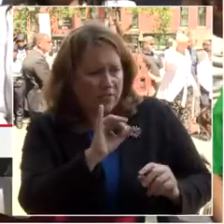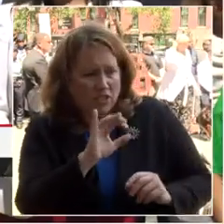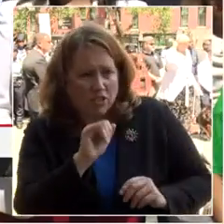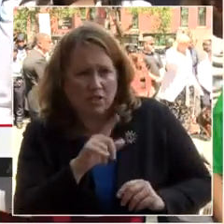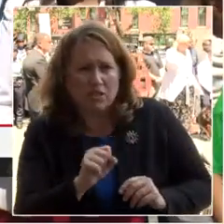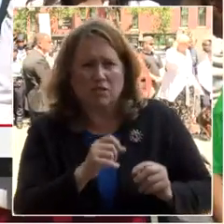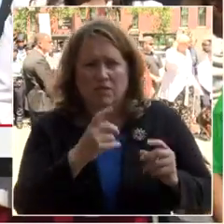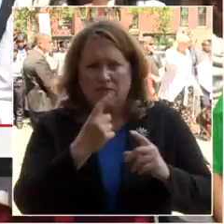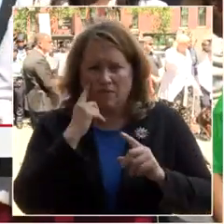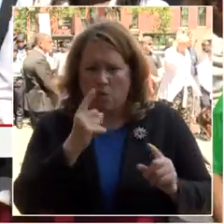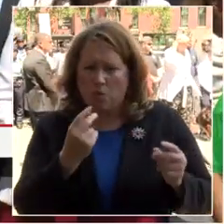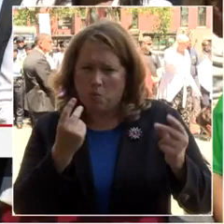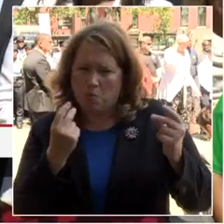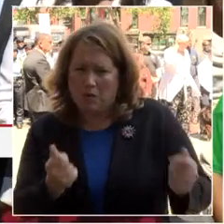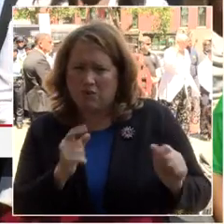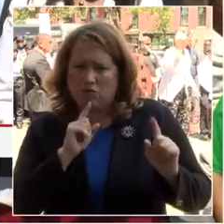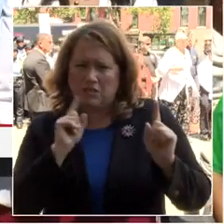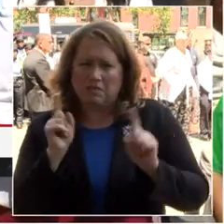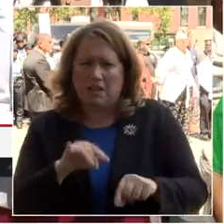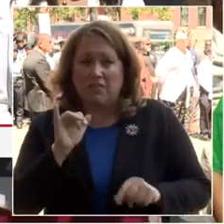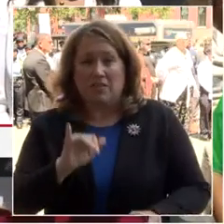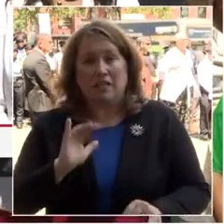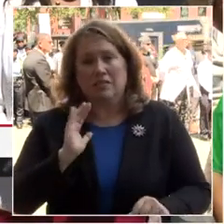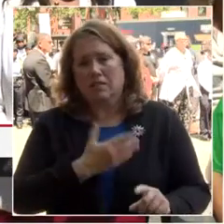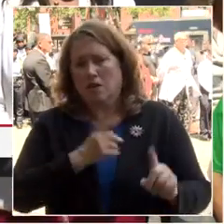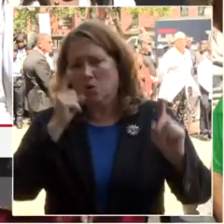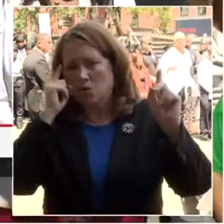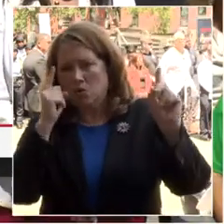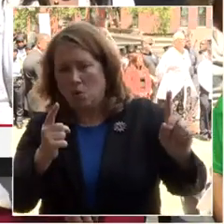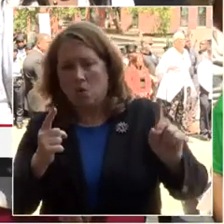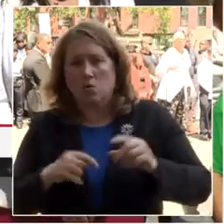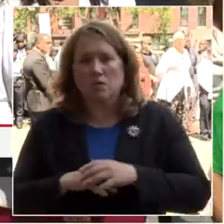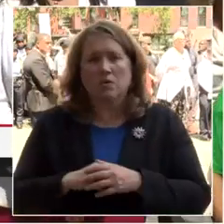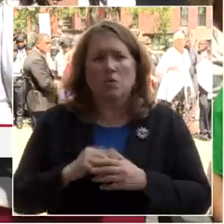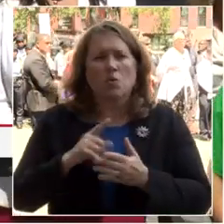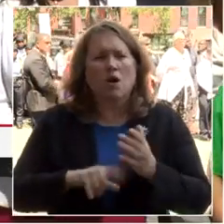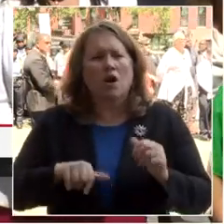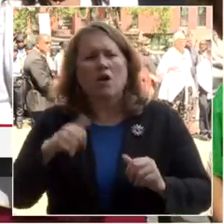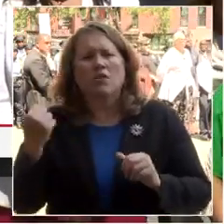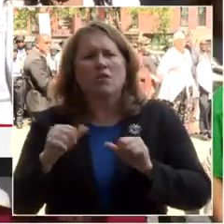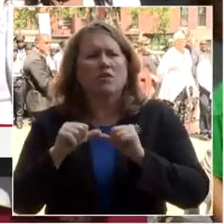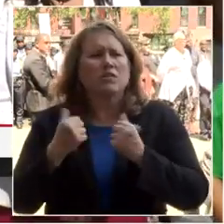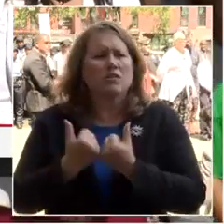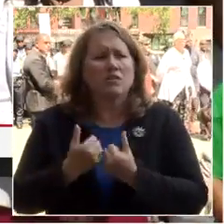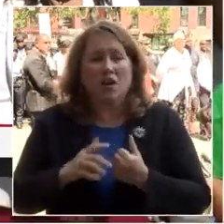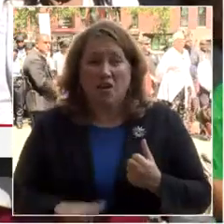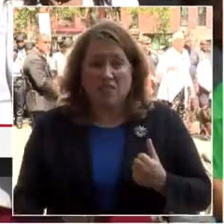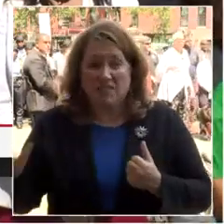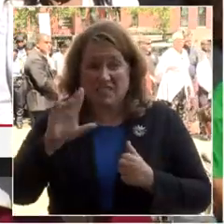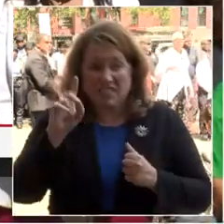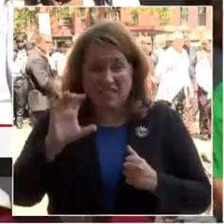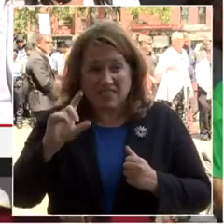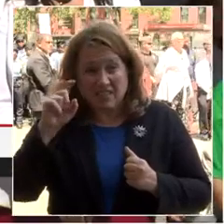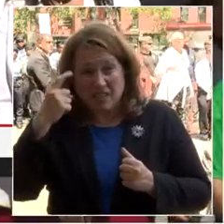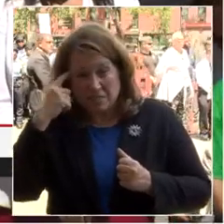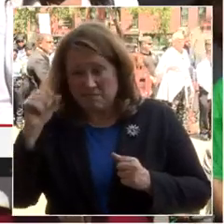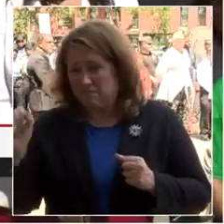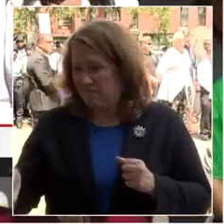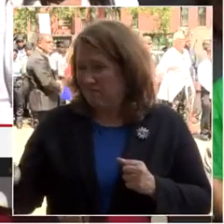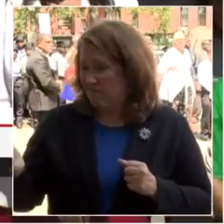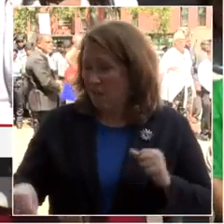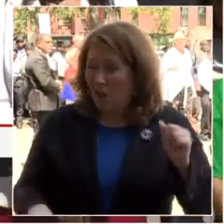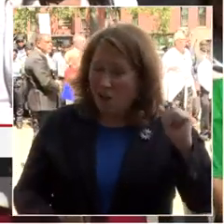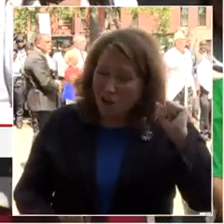quick response. What departments are they? Are you said from all over the government, or they are, but